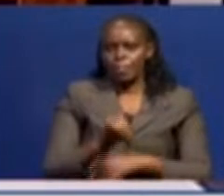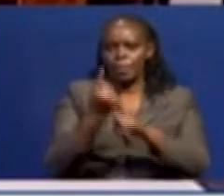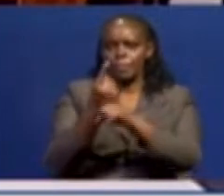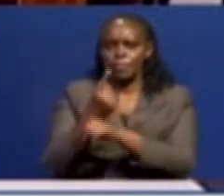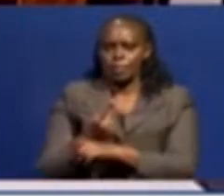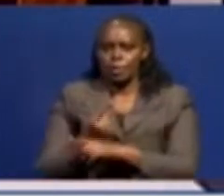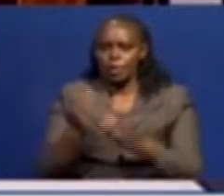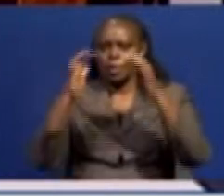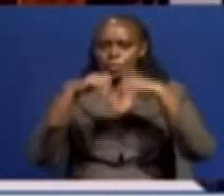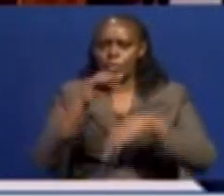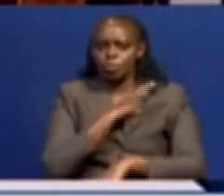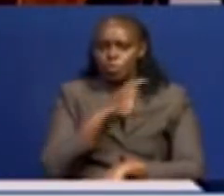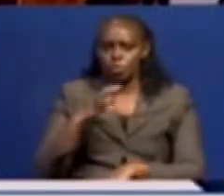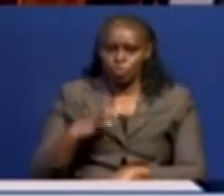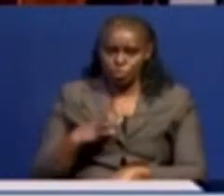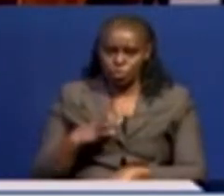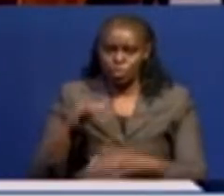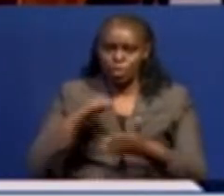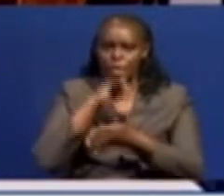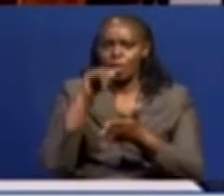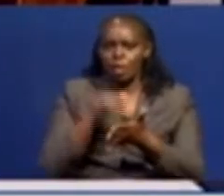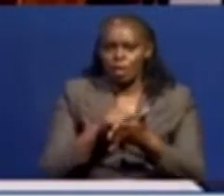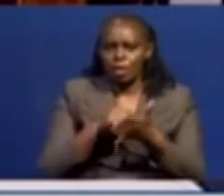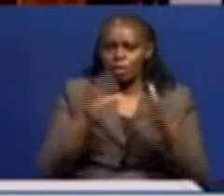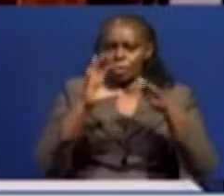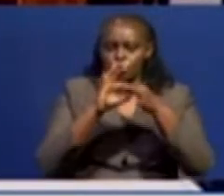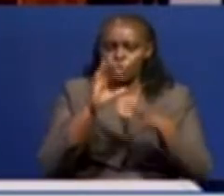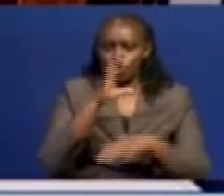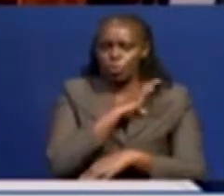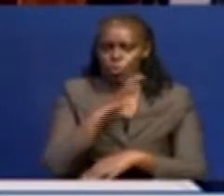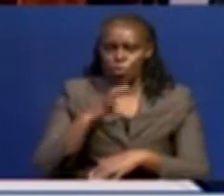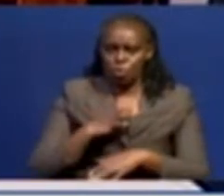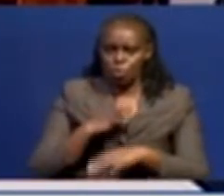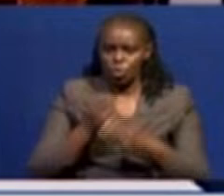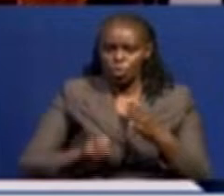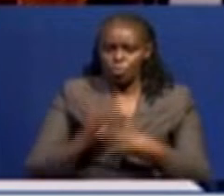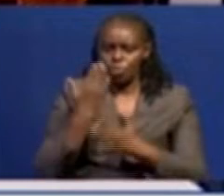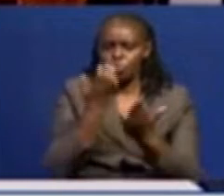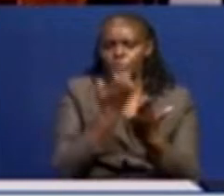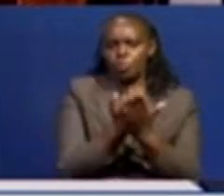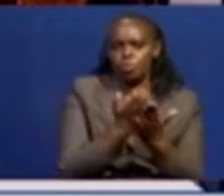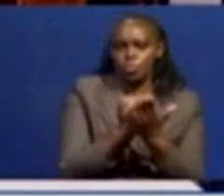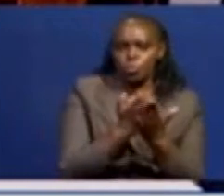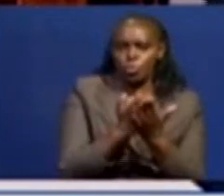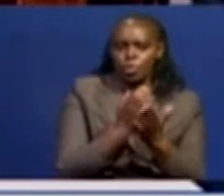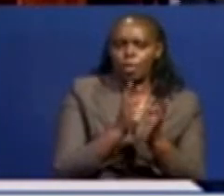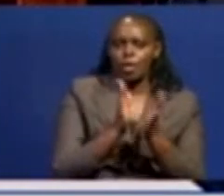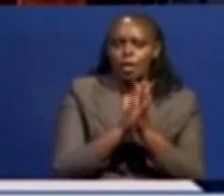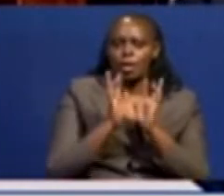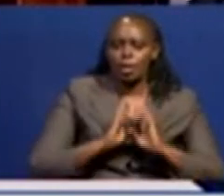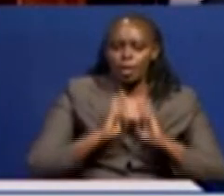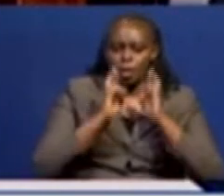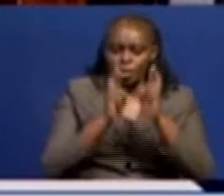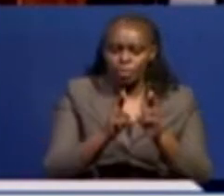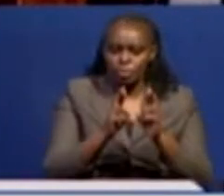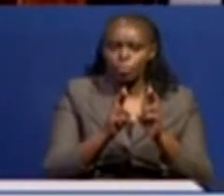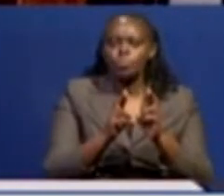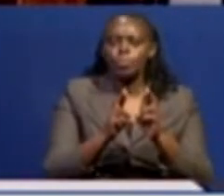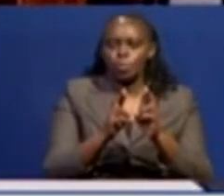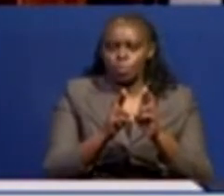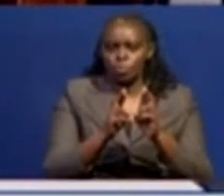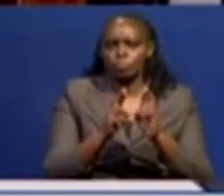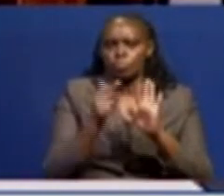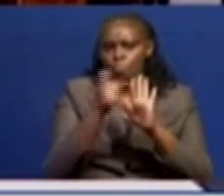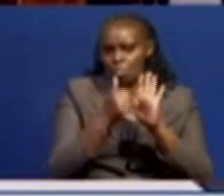before the various assembly committees, including this joint committee, to produce evidence and respond to